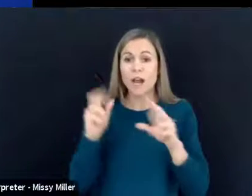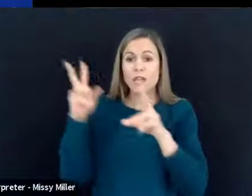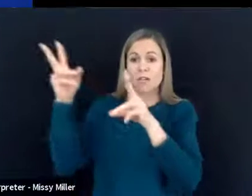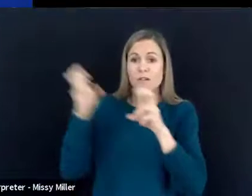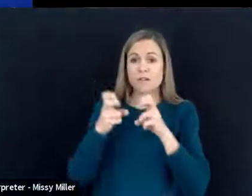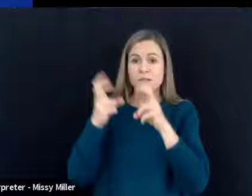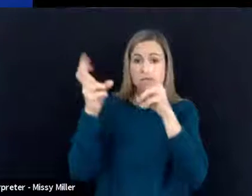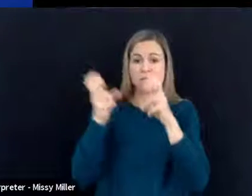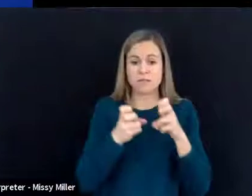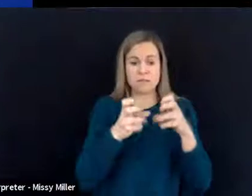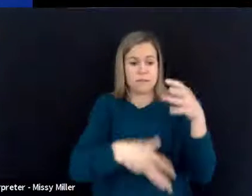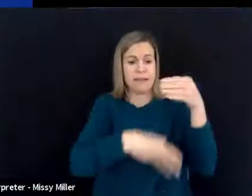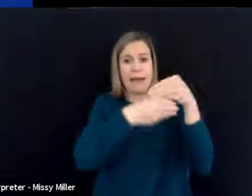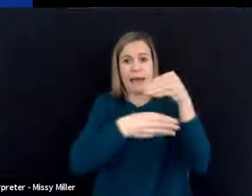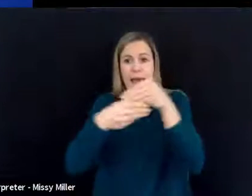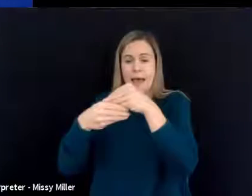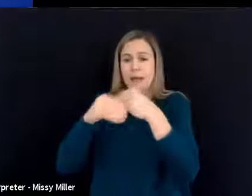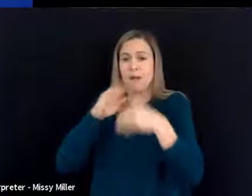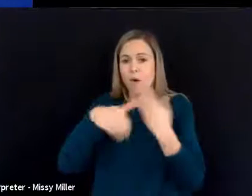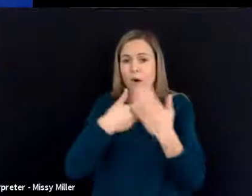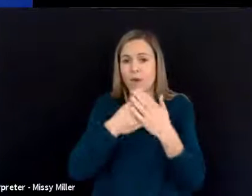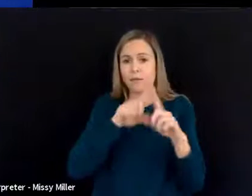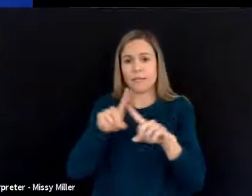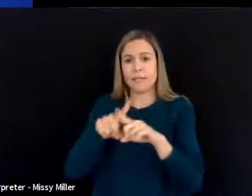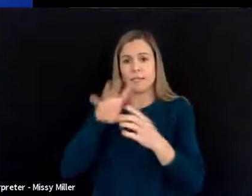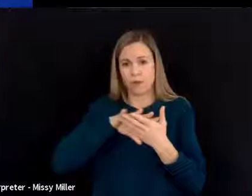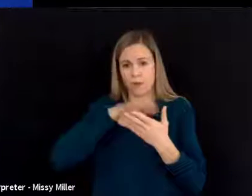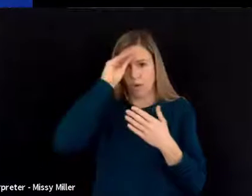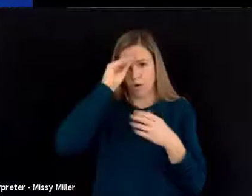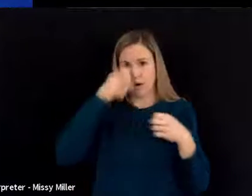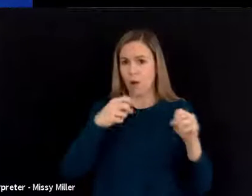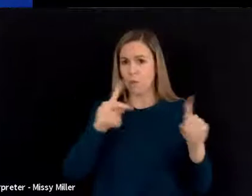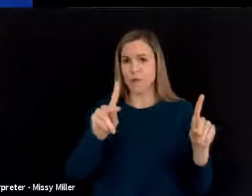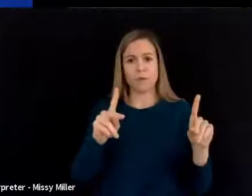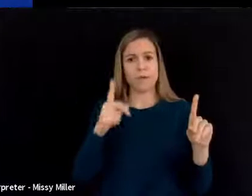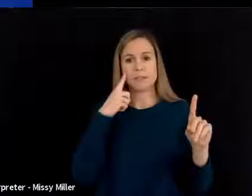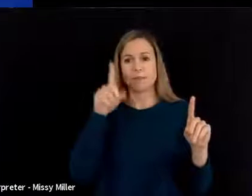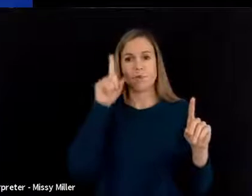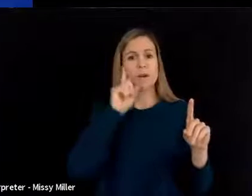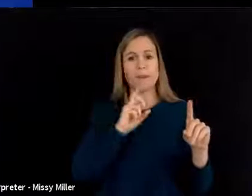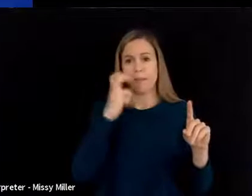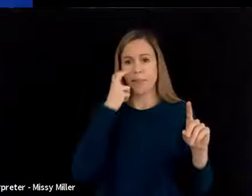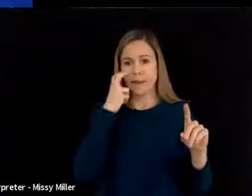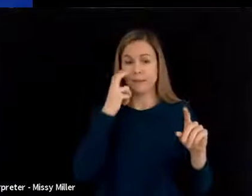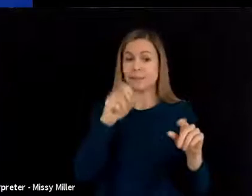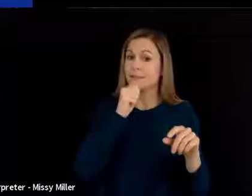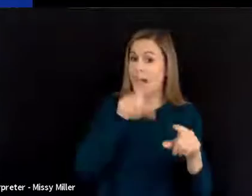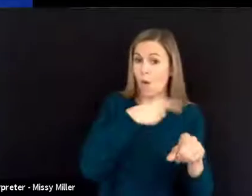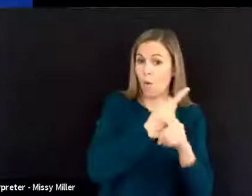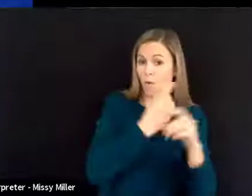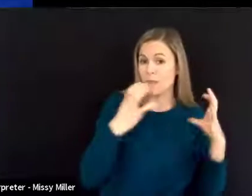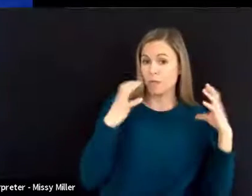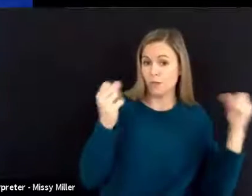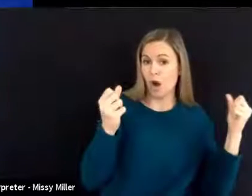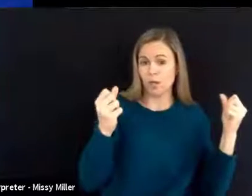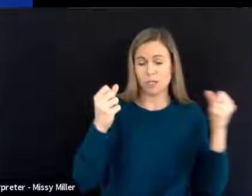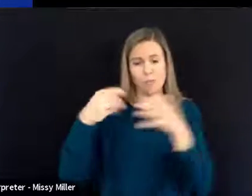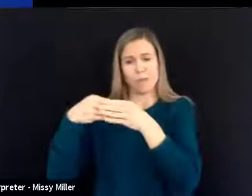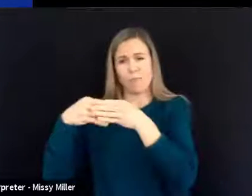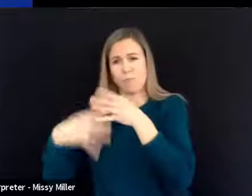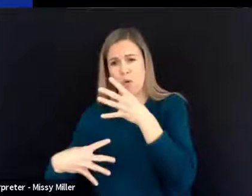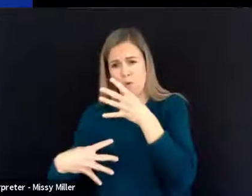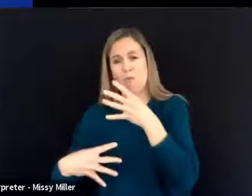learning opportunities for deaf blindness across the network, including CHARGE, on our website. And so